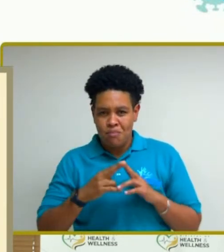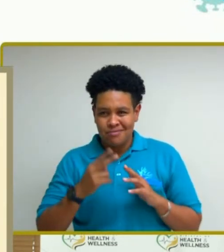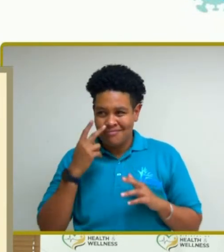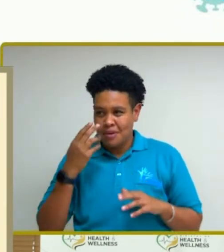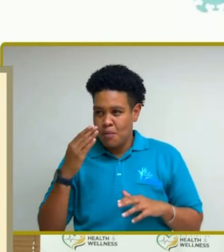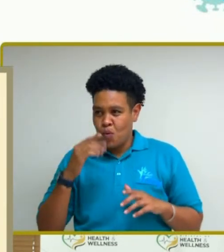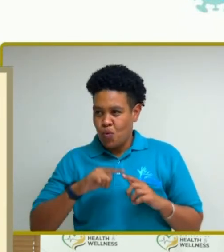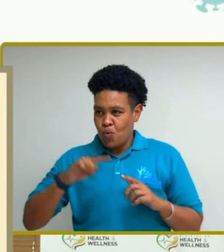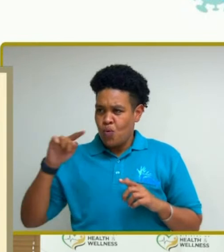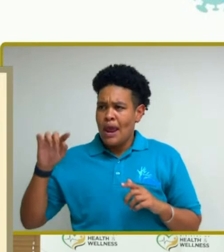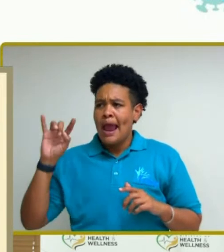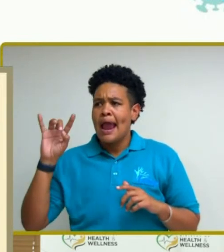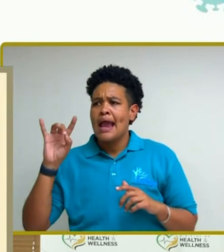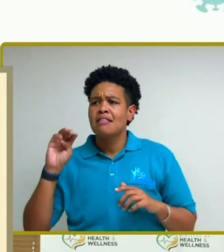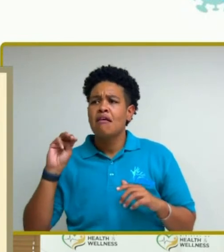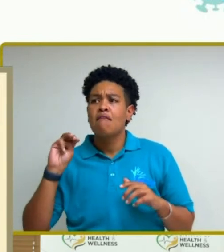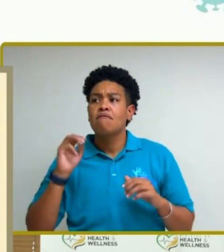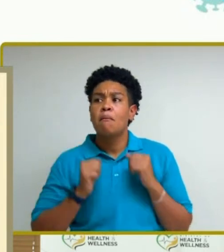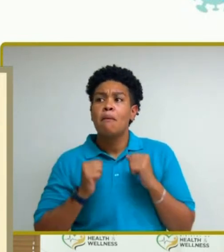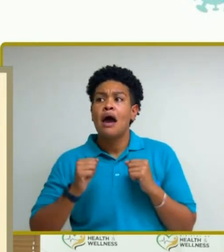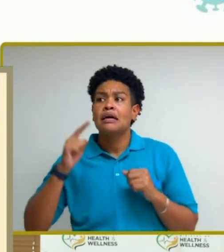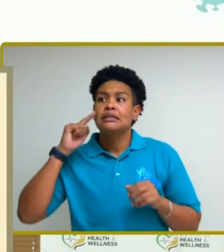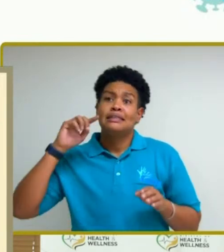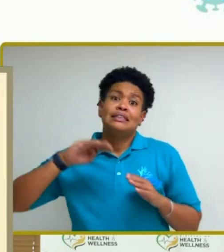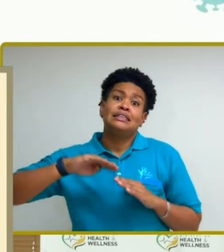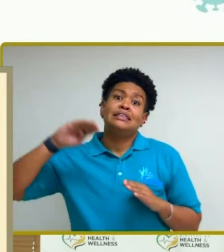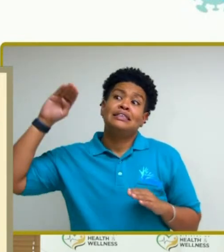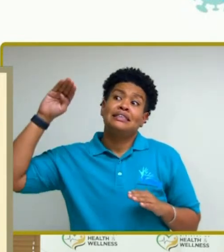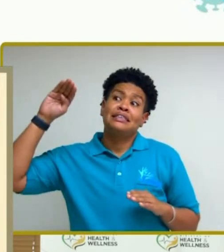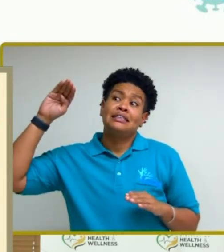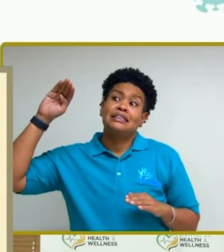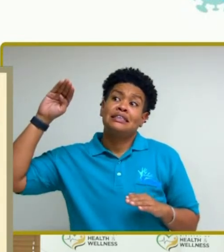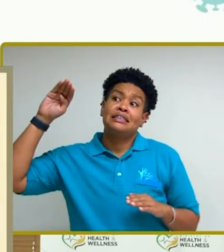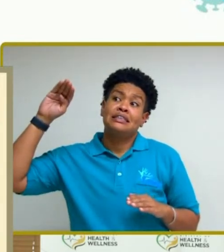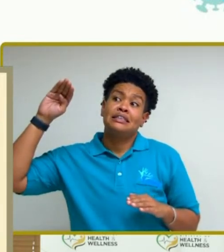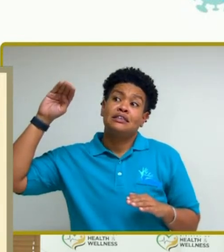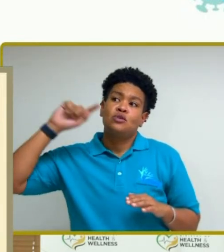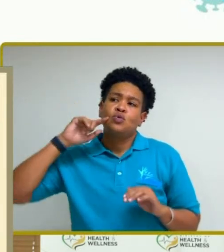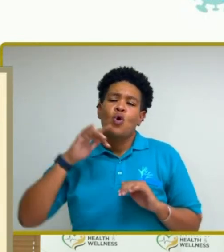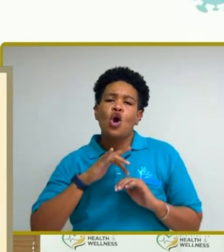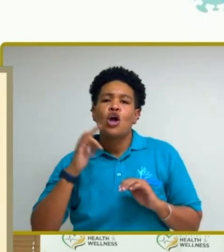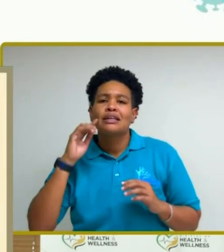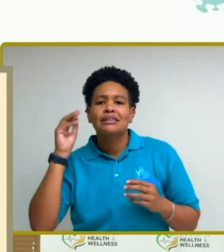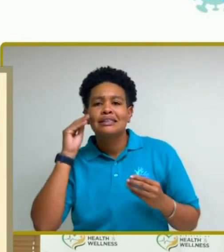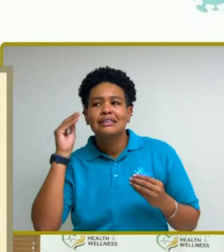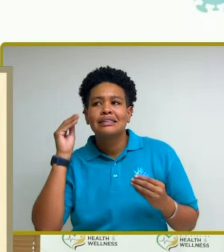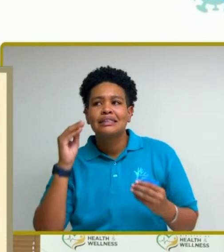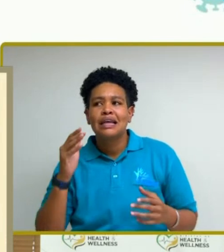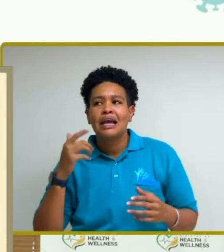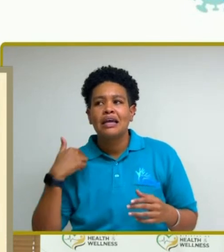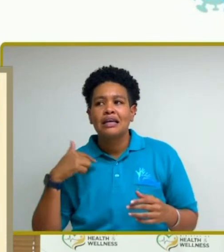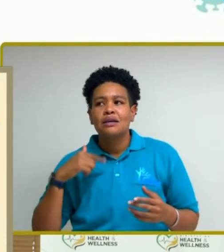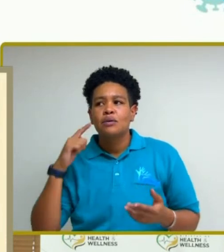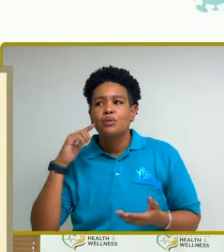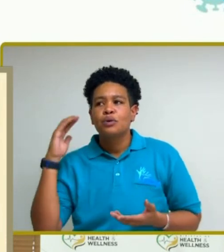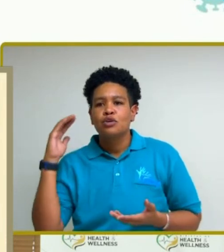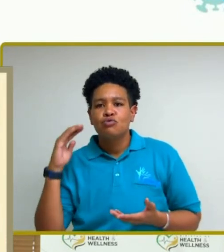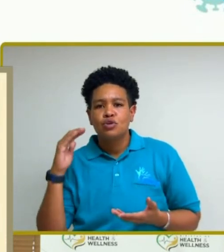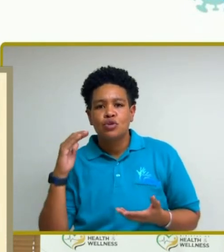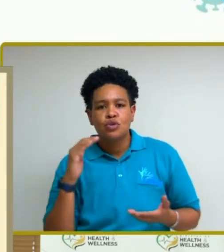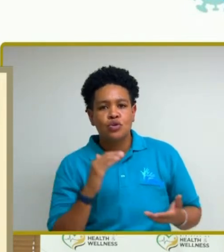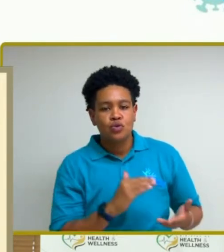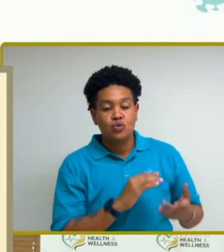we see what looks like a peak. It is too early to say really that we are going down into terms of the number